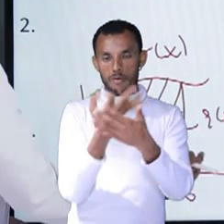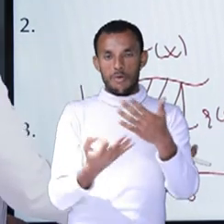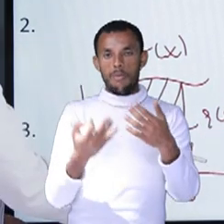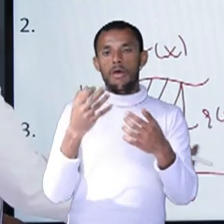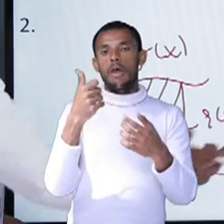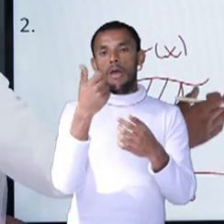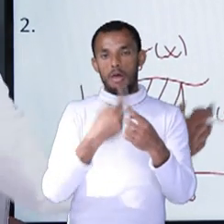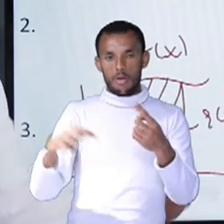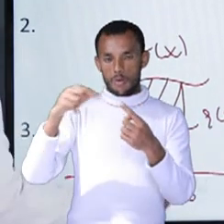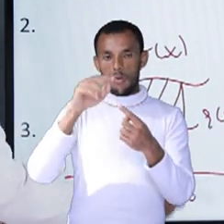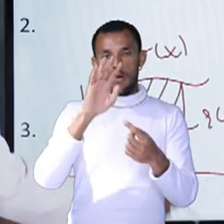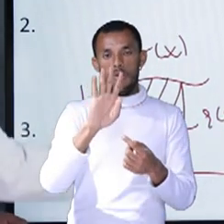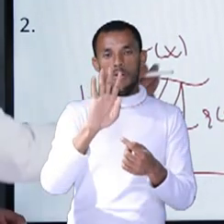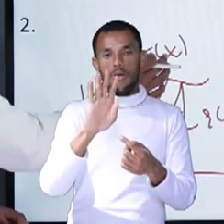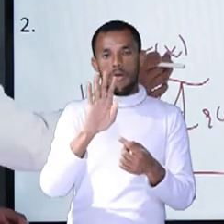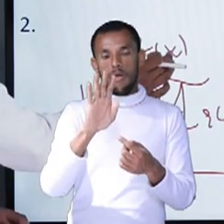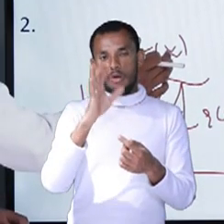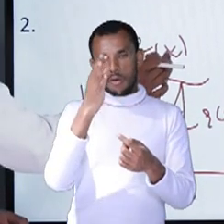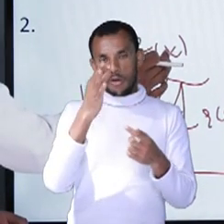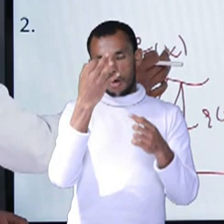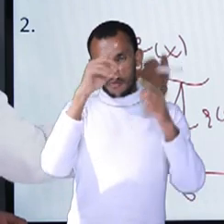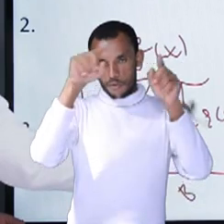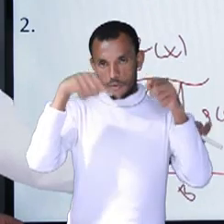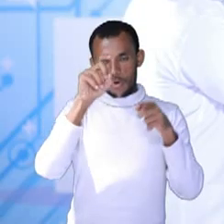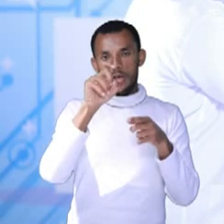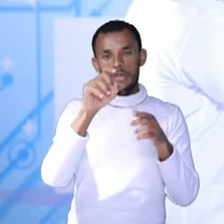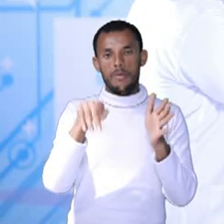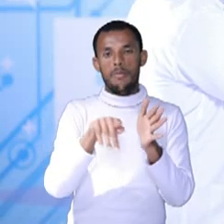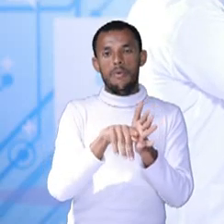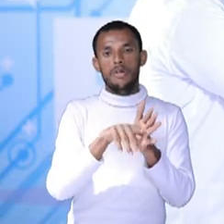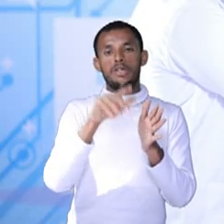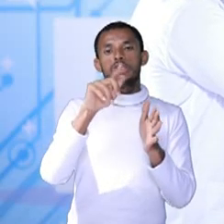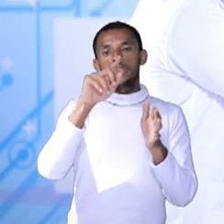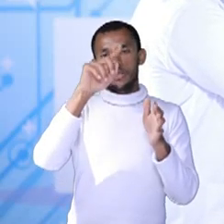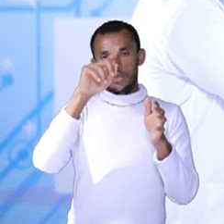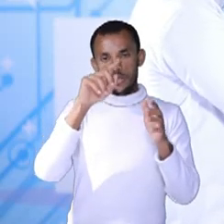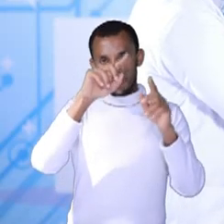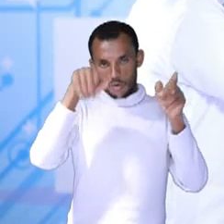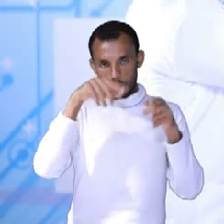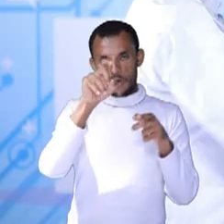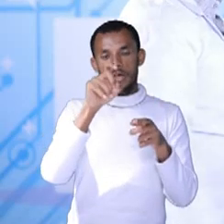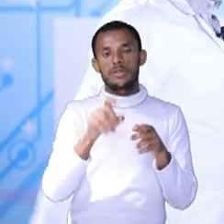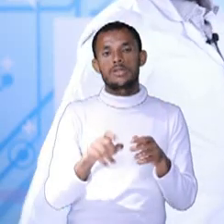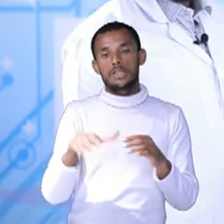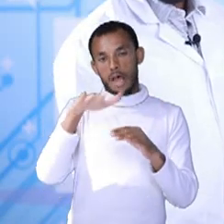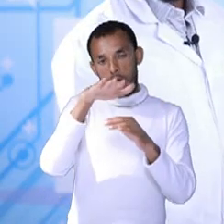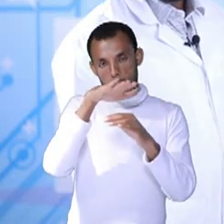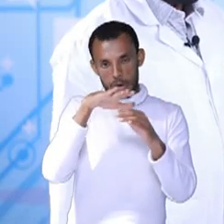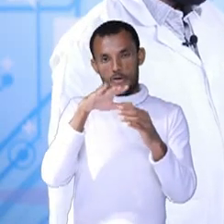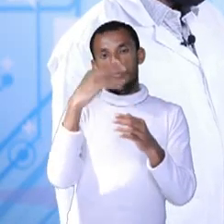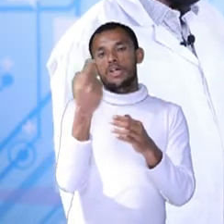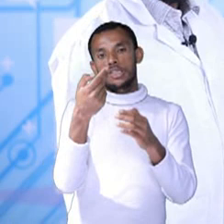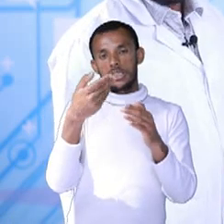b of f of x minus g of x upper function minus the lower